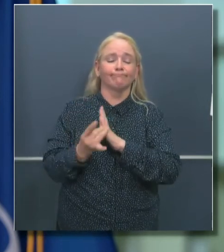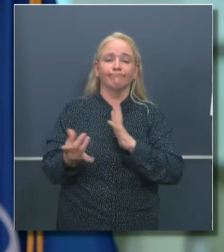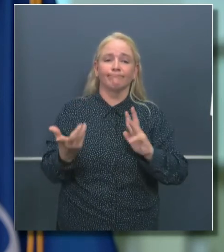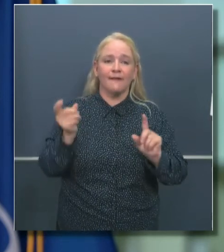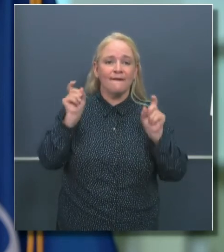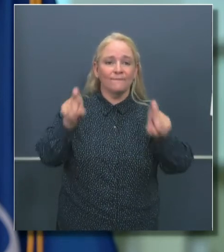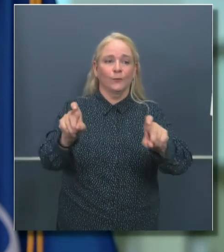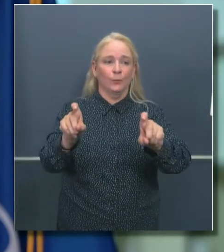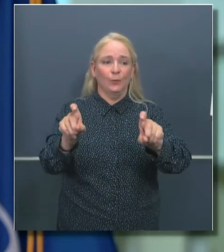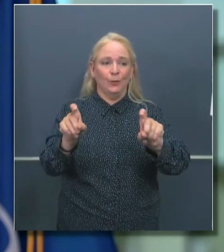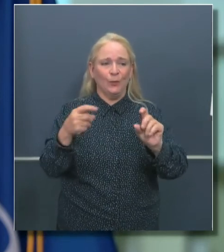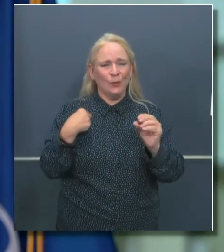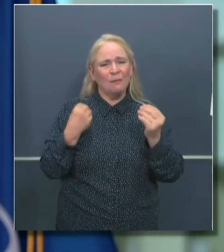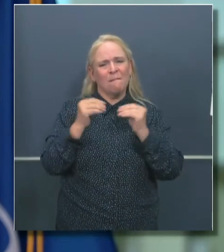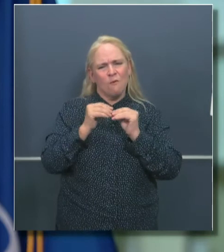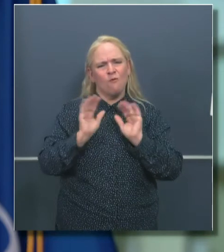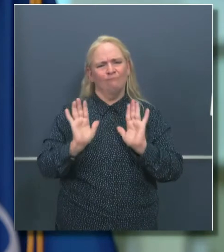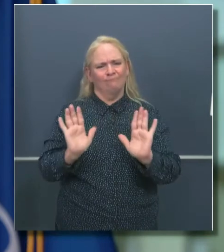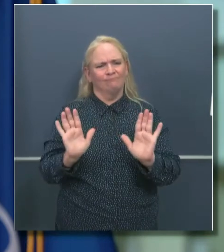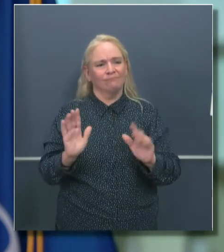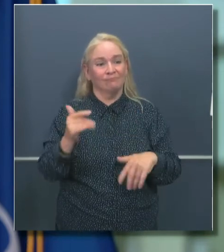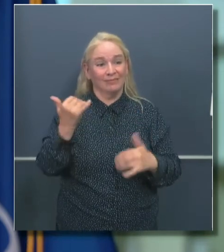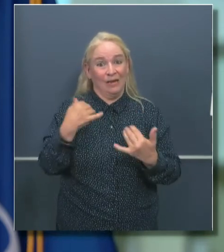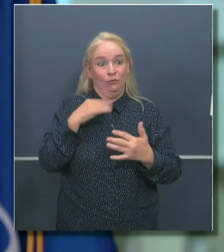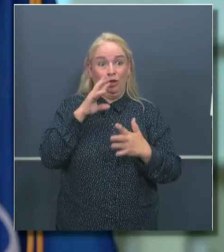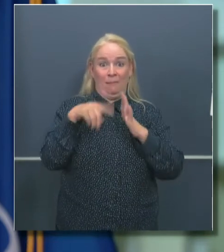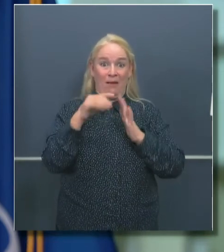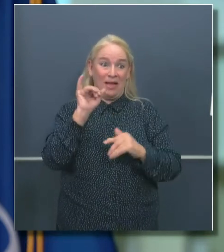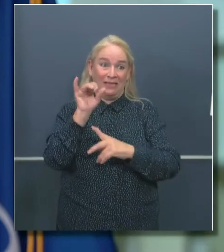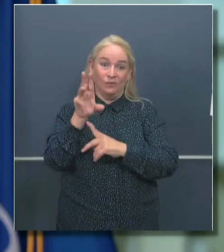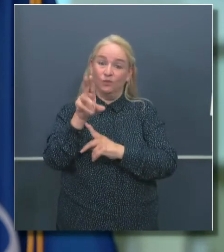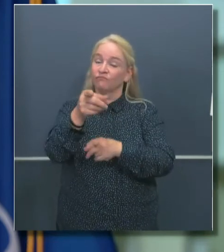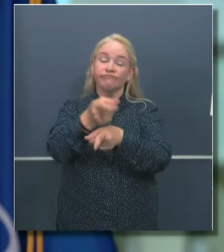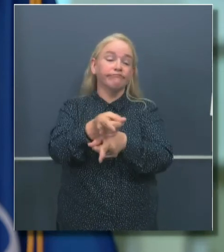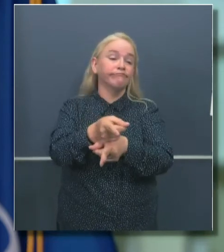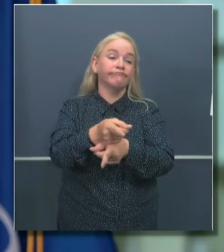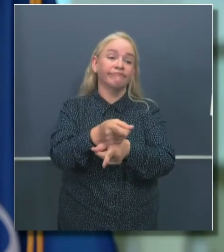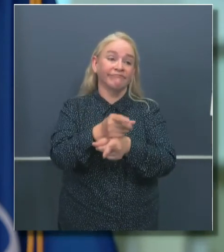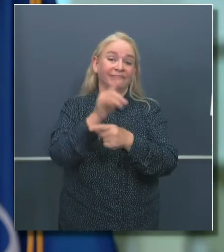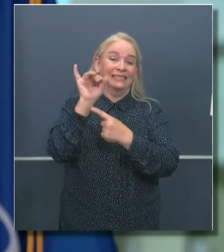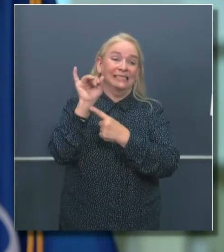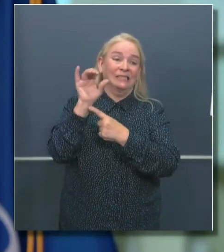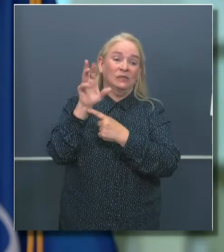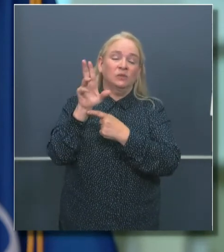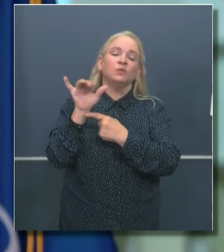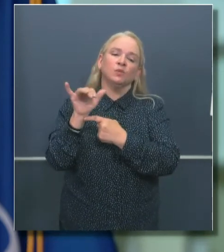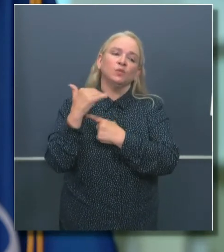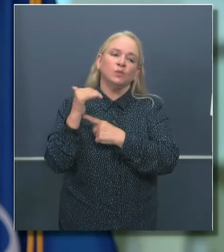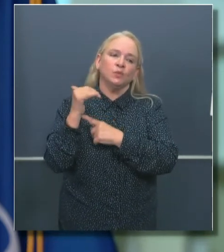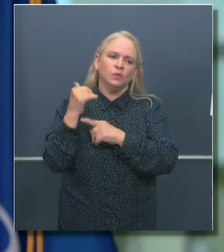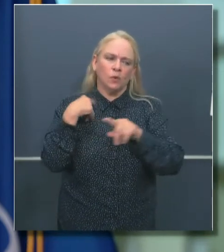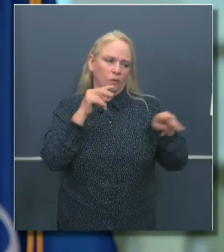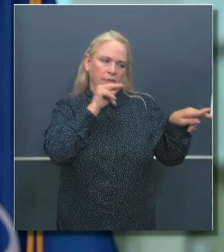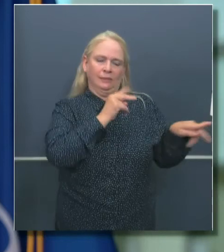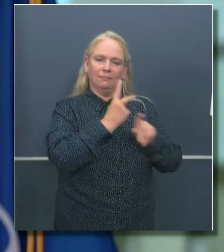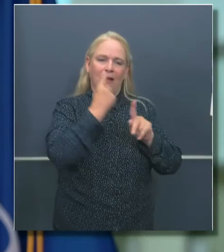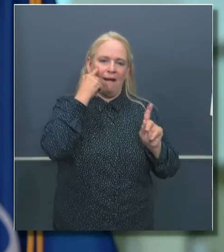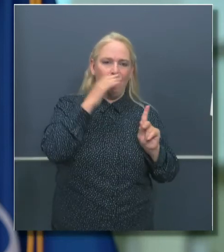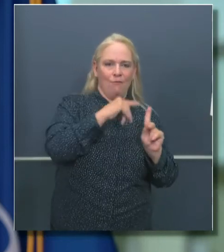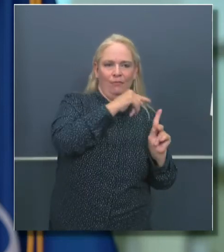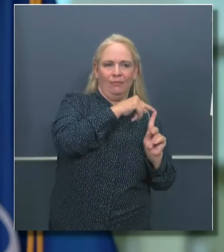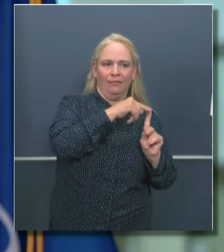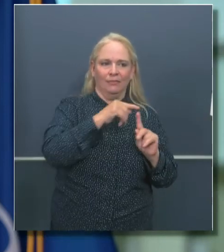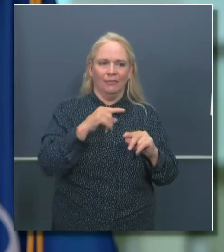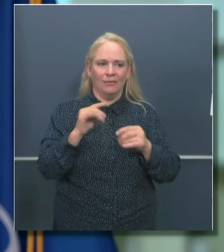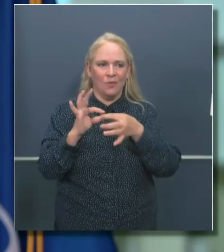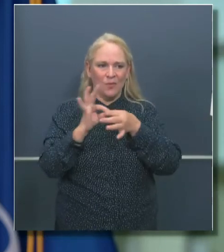Look, as it relates to the ICUs, you're absolutely right. ICUs are a point of real concern. It goes back to the ventilator questions. It goes